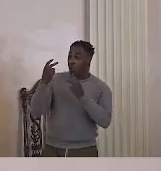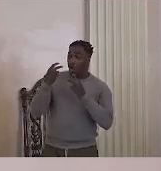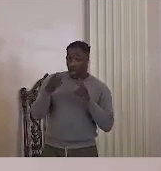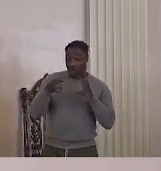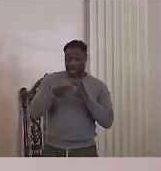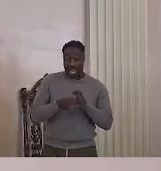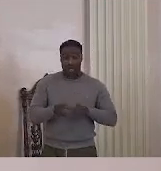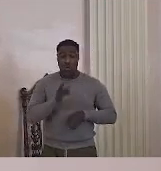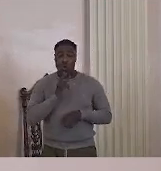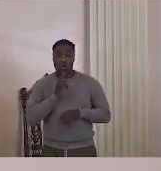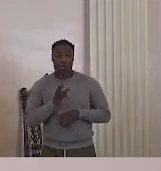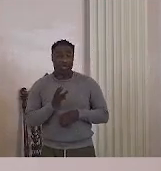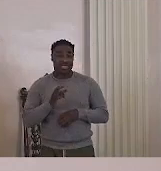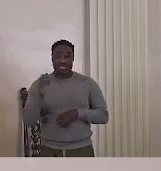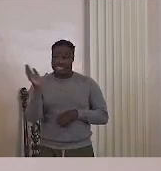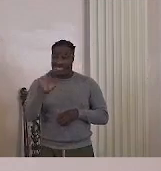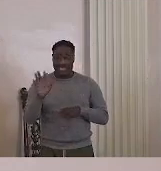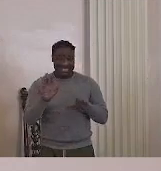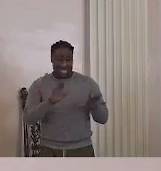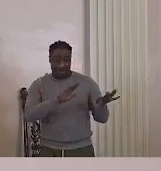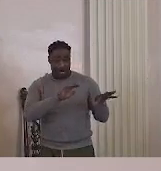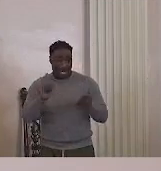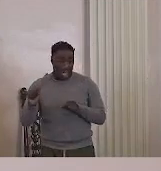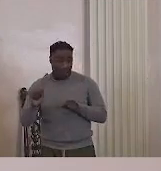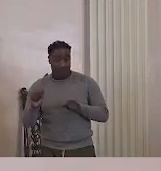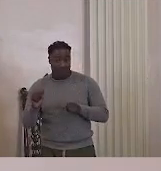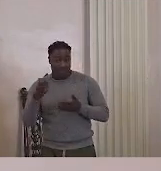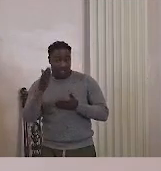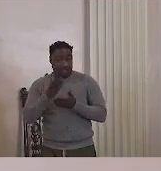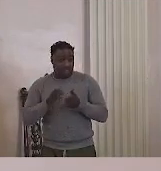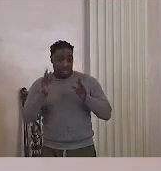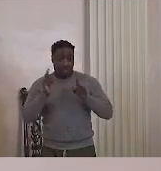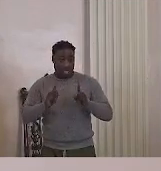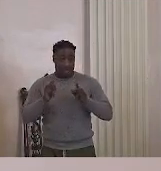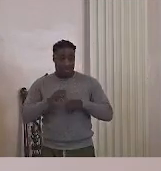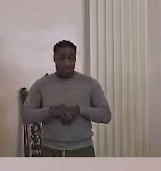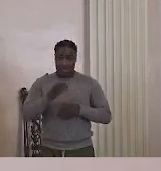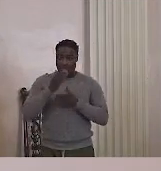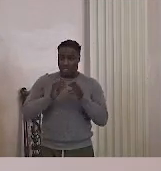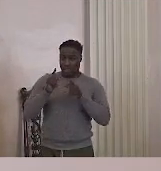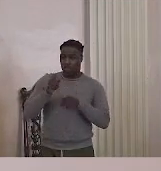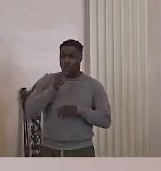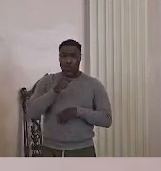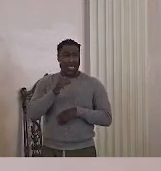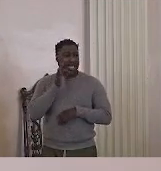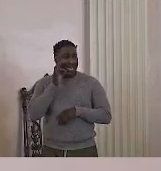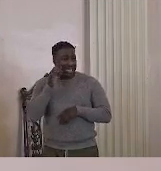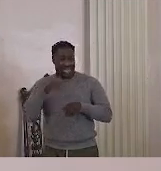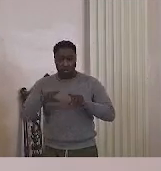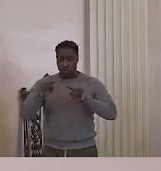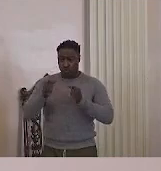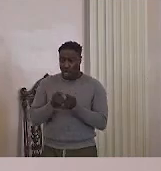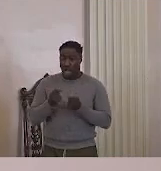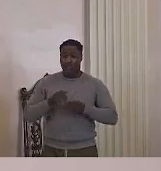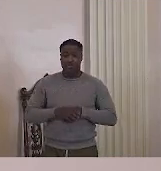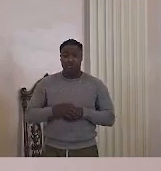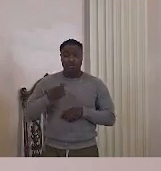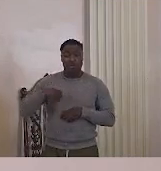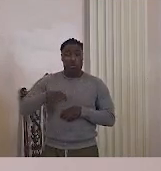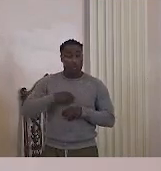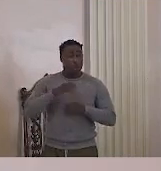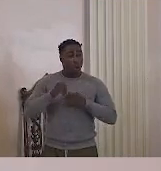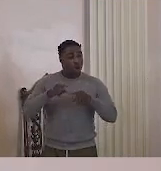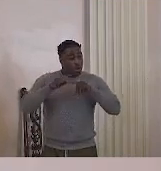water has never left the consciousness of some indigenous and tribal peoples. We are interdependent